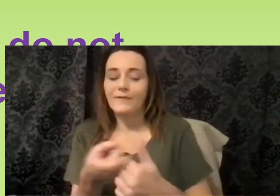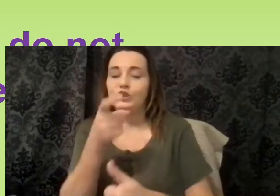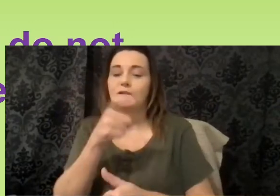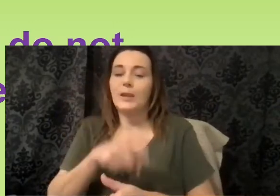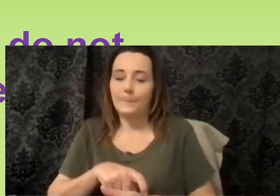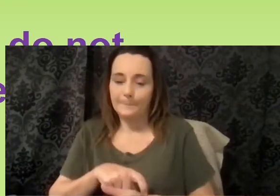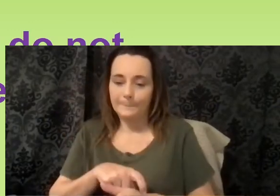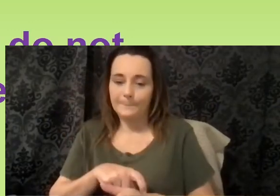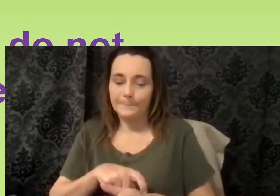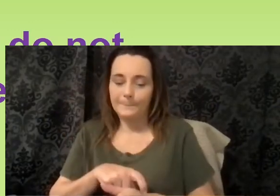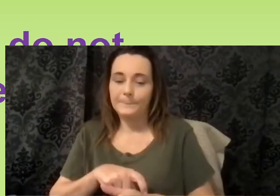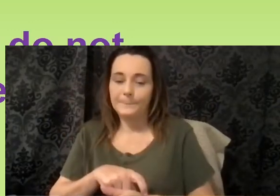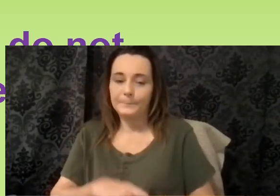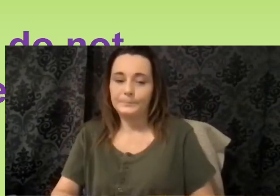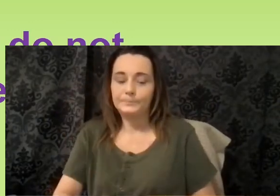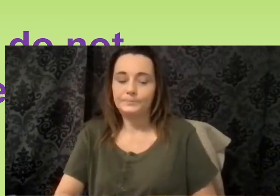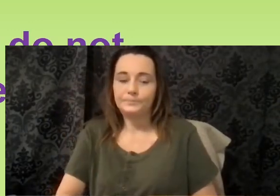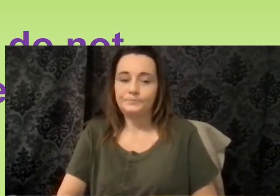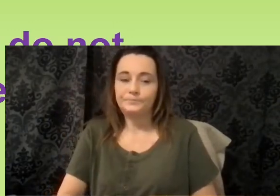this. Okay.